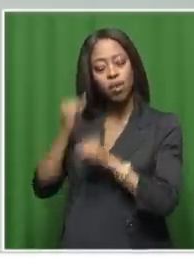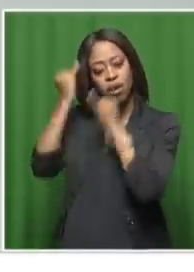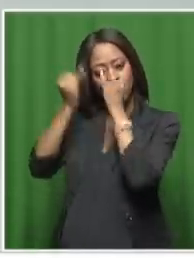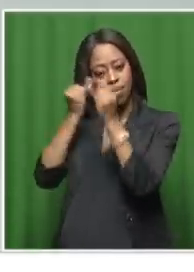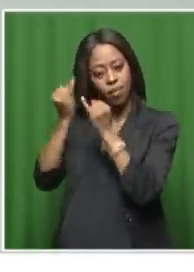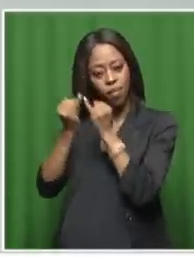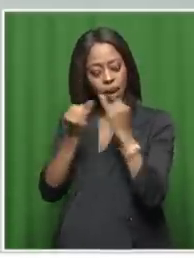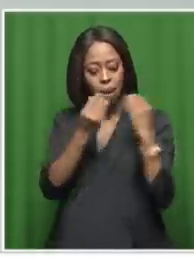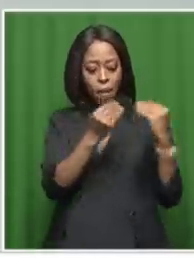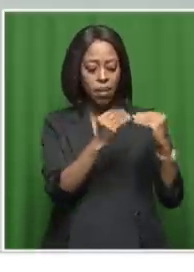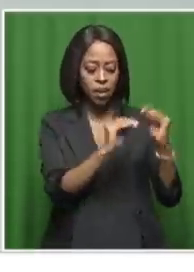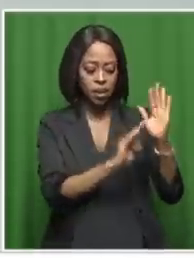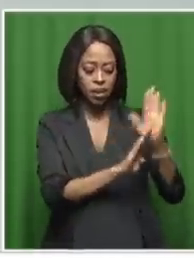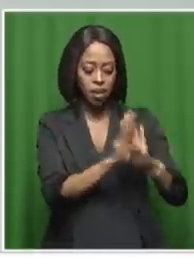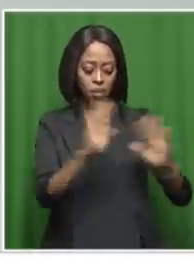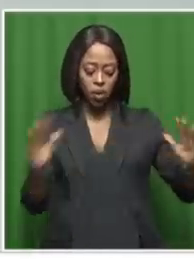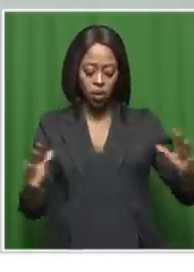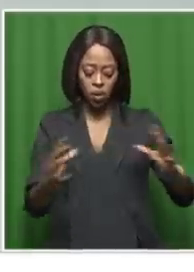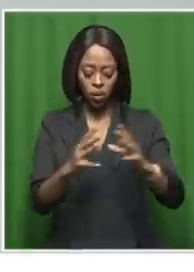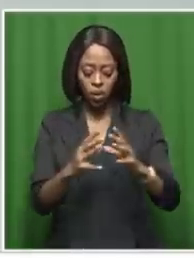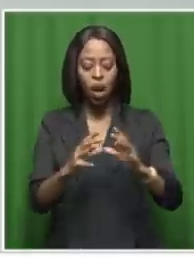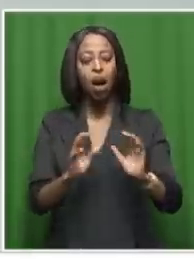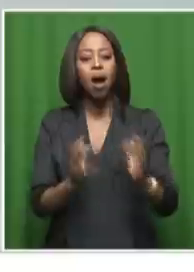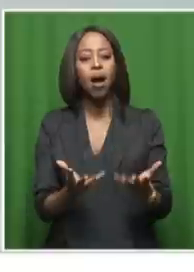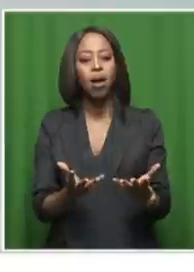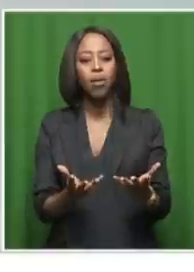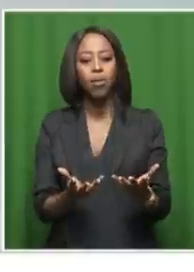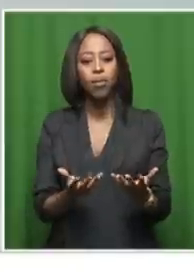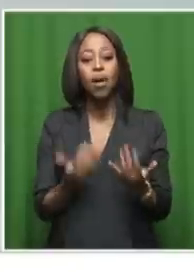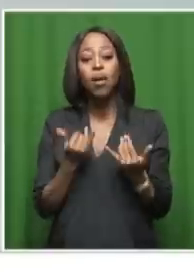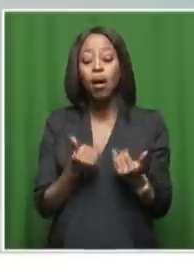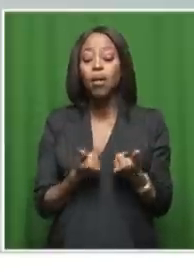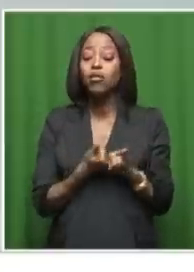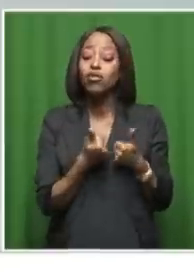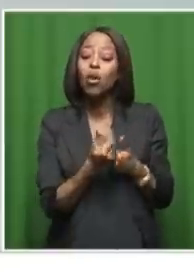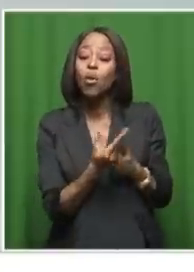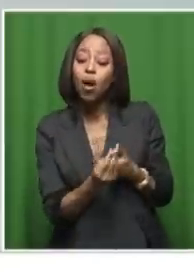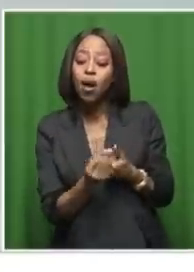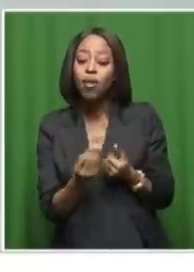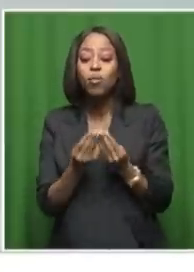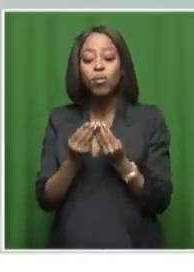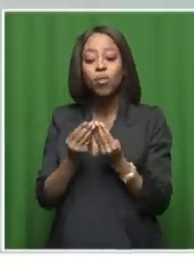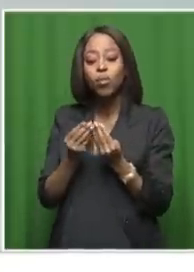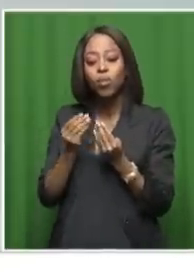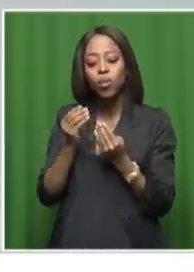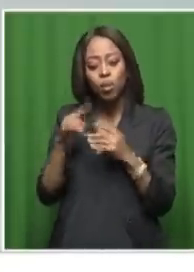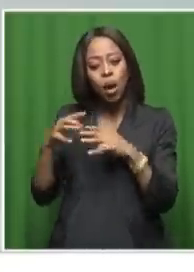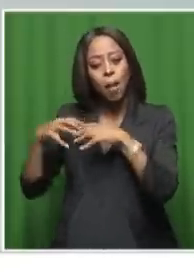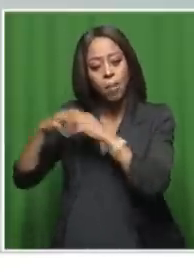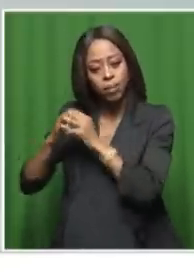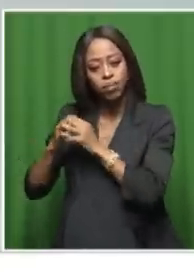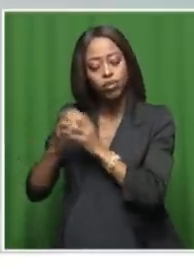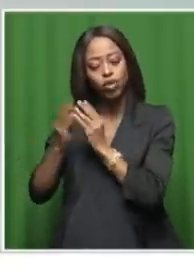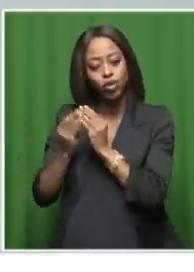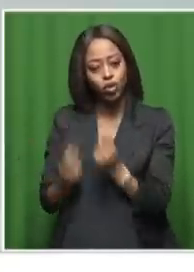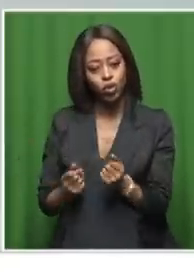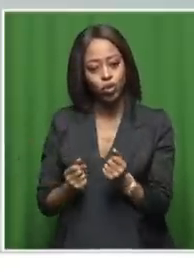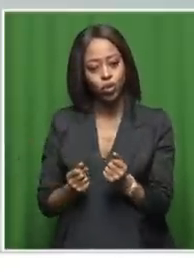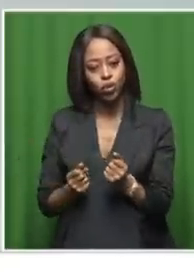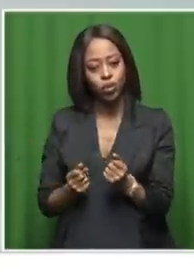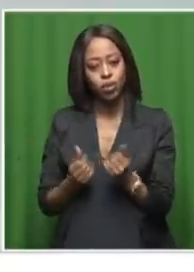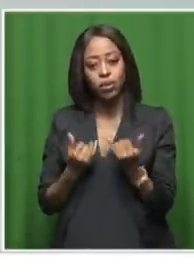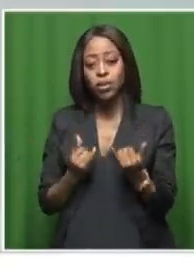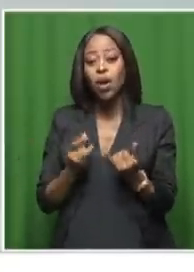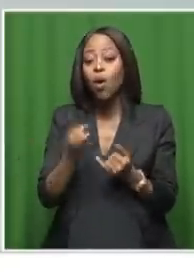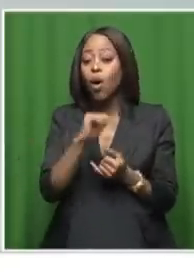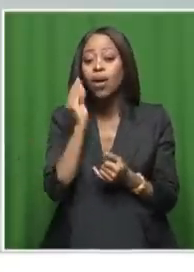entrepreneurship development support. Ours is to respond to the challenges that everyone faces, and that's a business